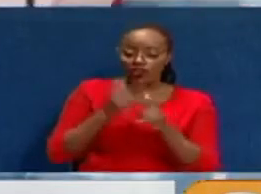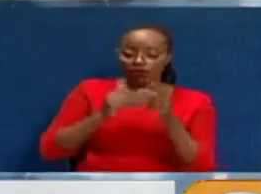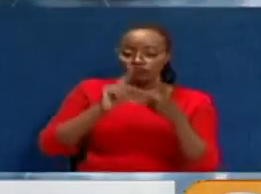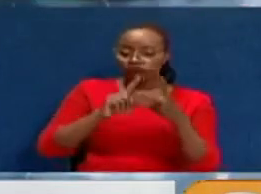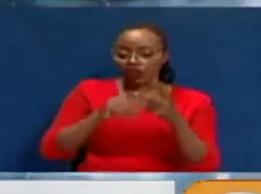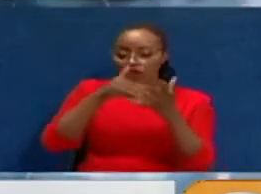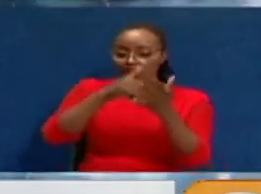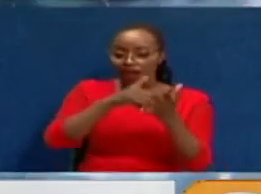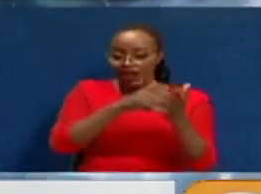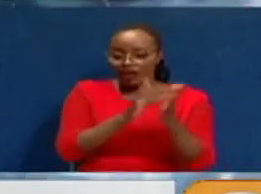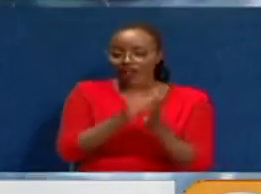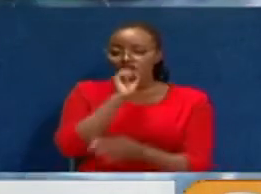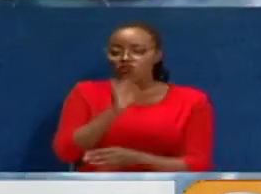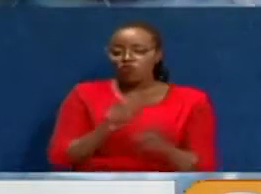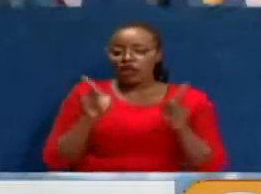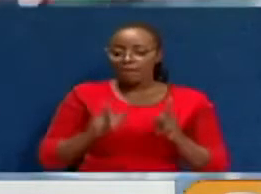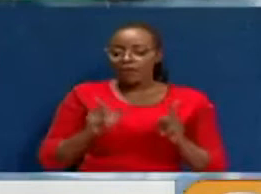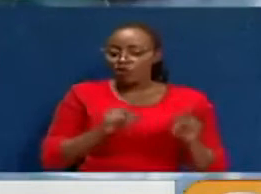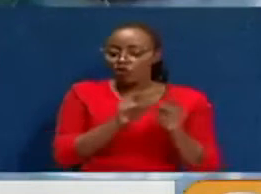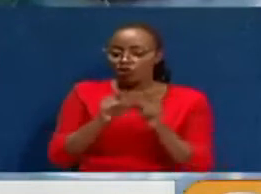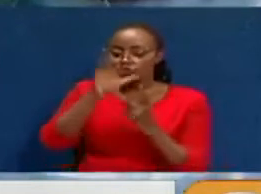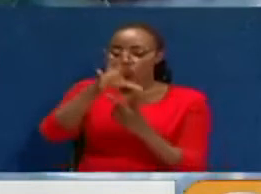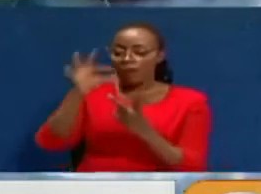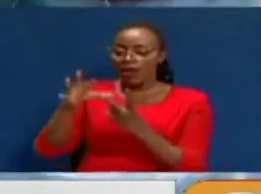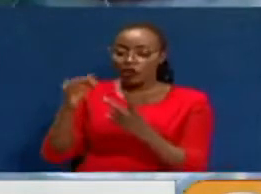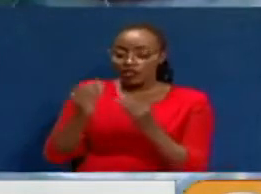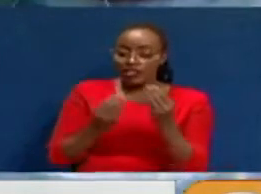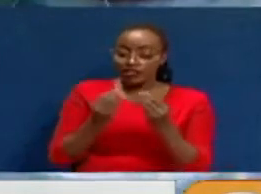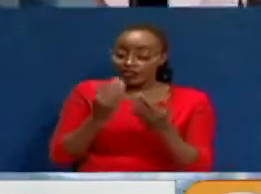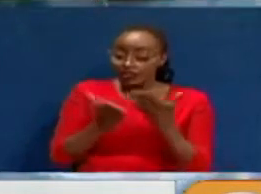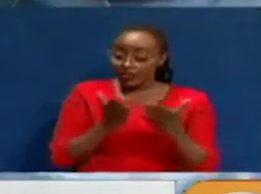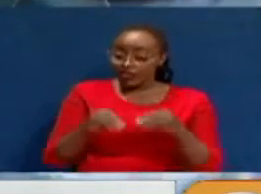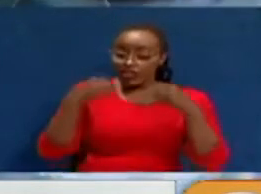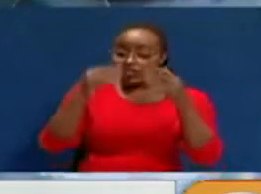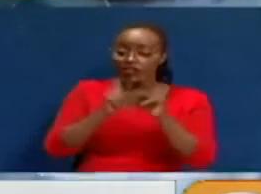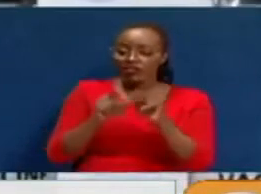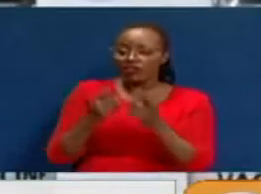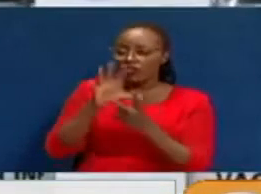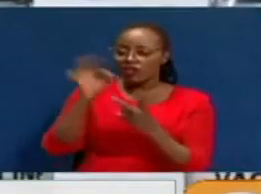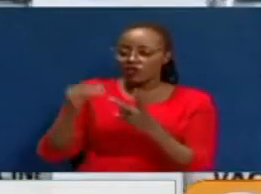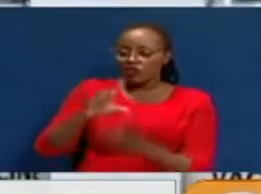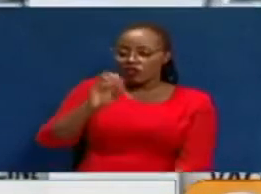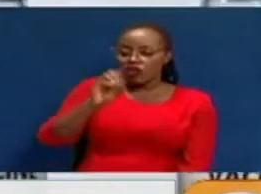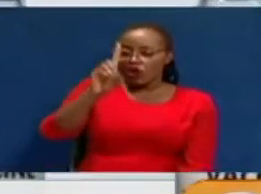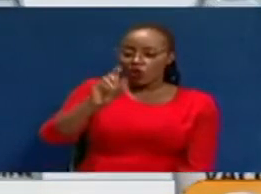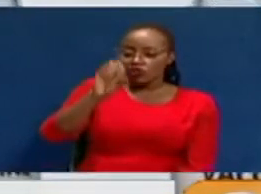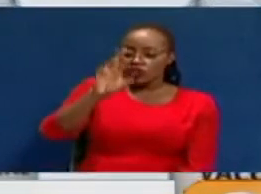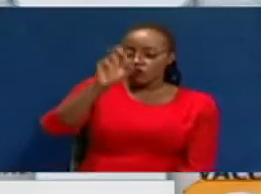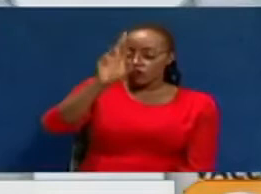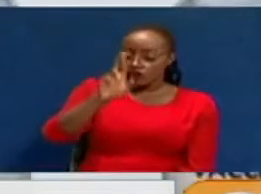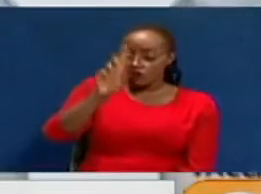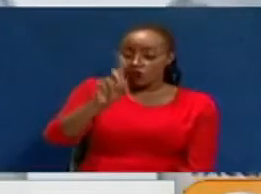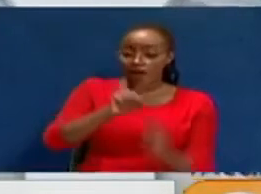by the vulnerable and the elderly, and priority service givers. Kenya would prefer doses from the Oxford AstraZeneca